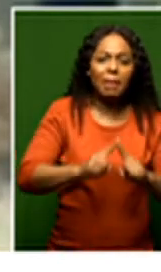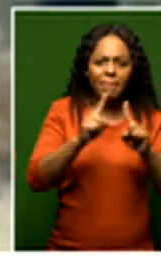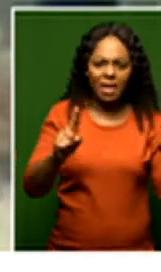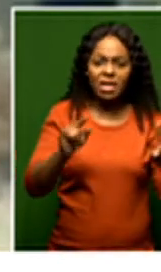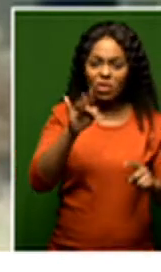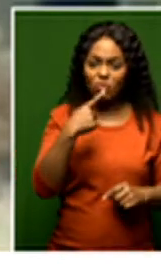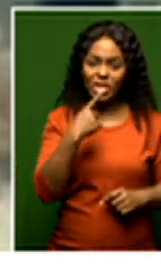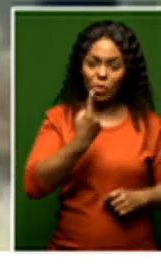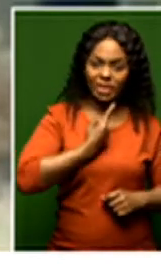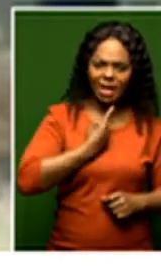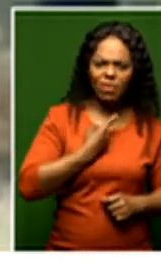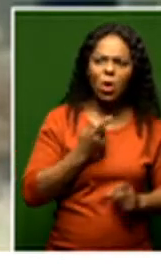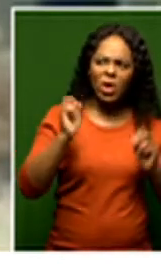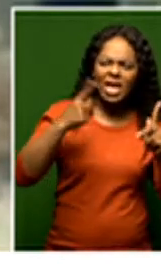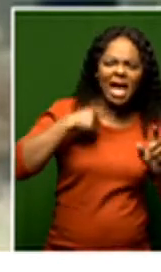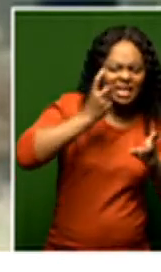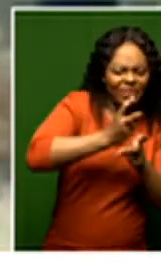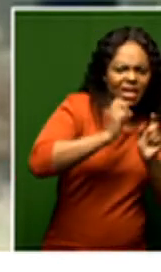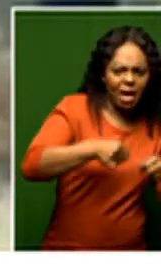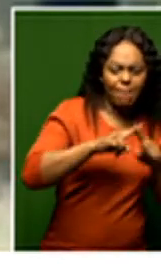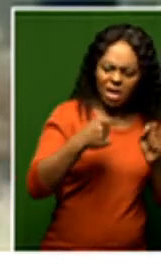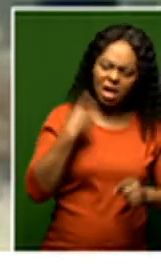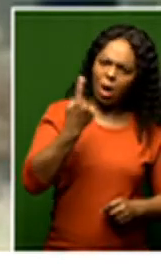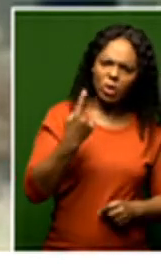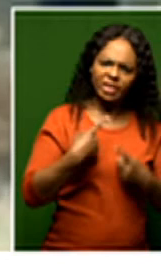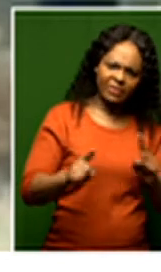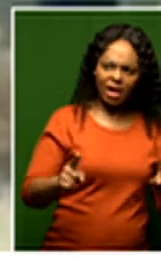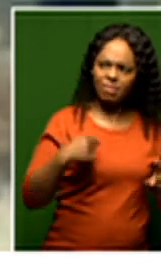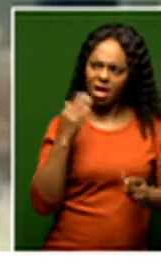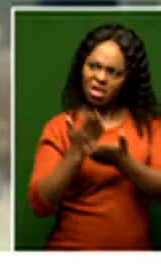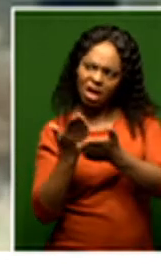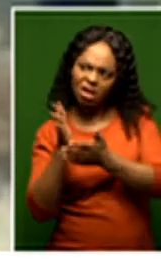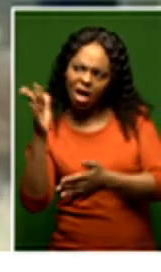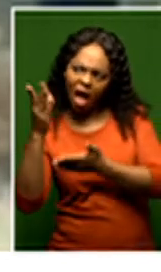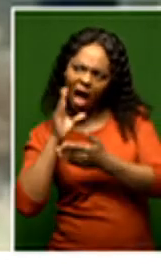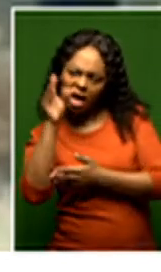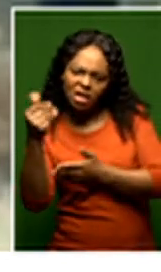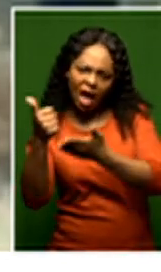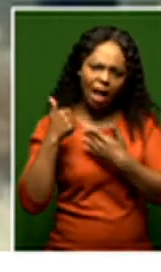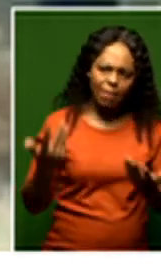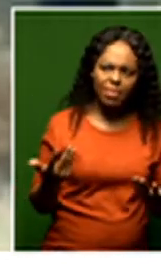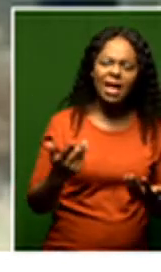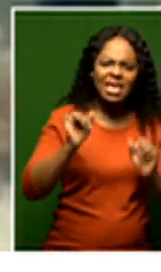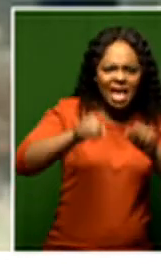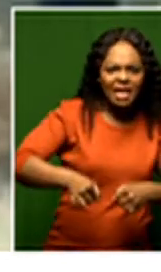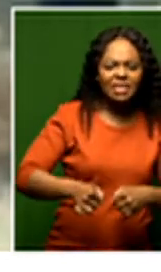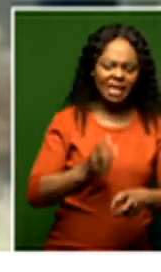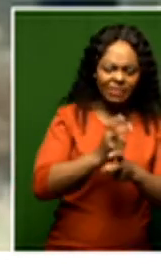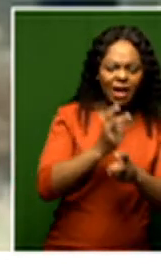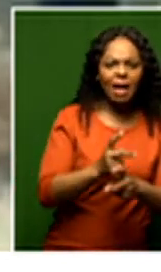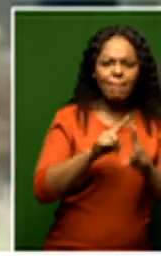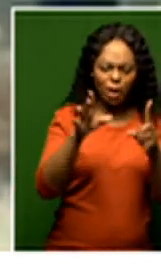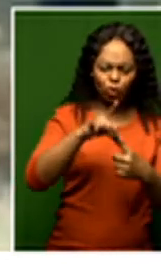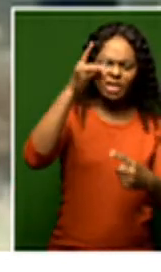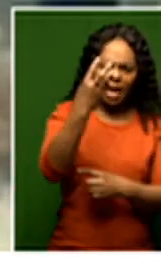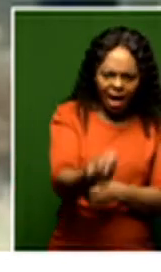but I'm not alone, I can ask for help. Life is for me and I have choice. Even though it's really